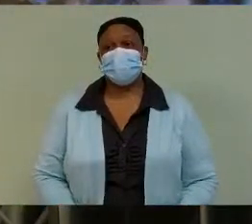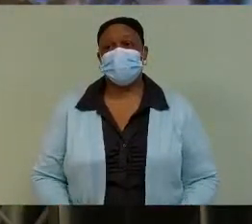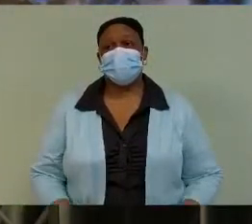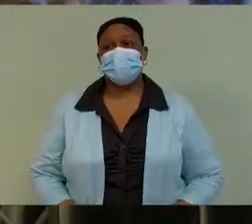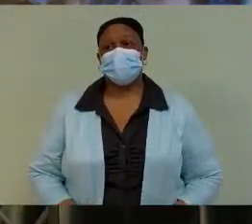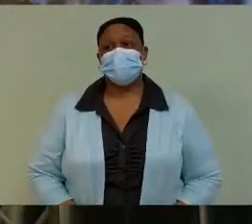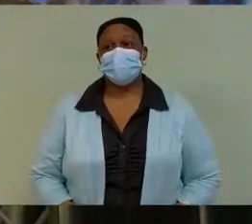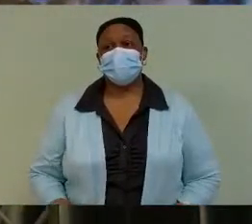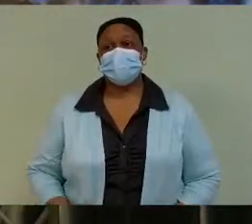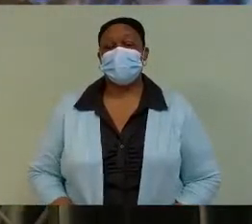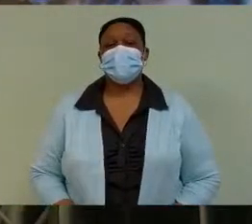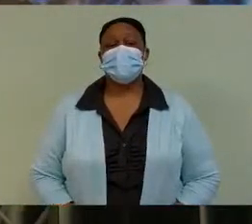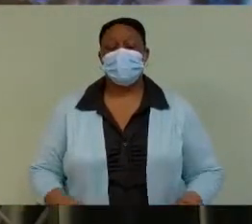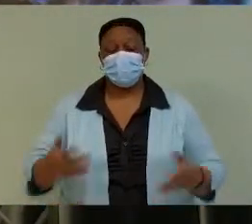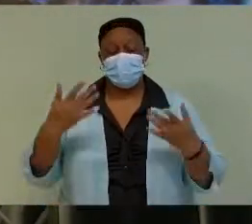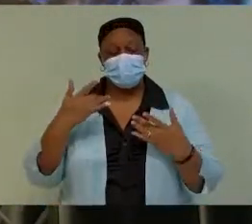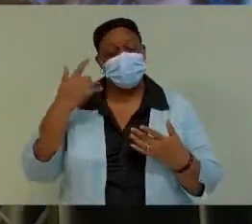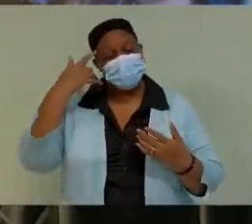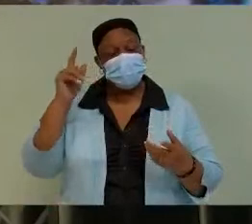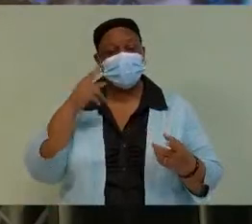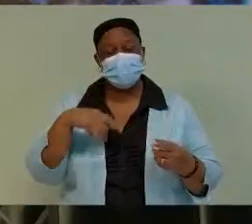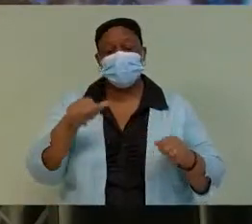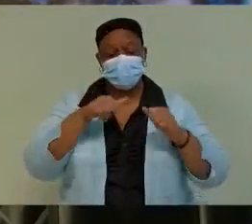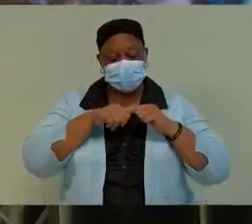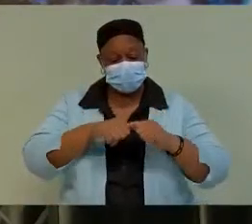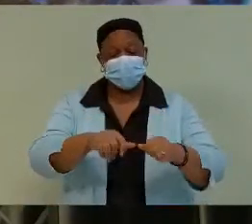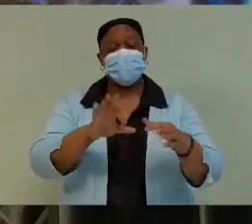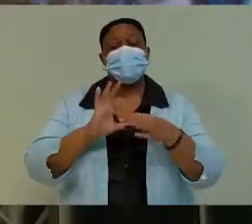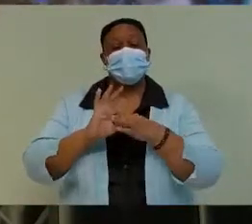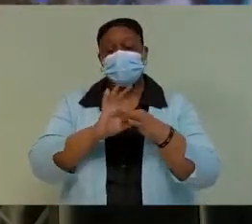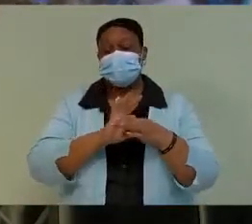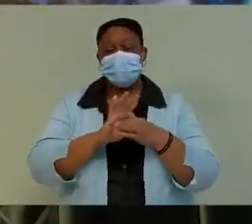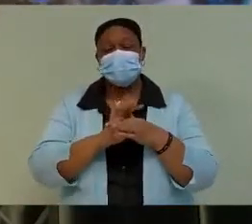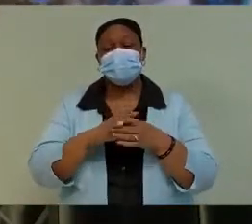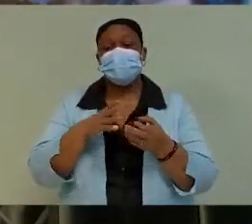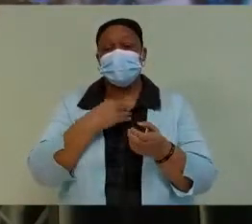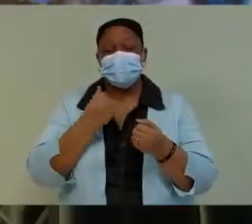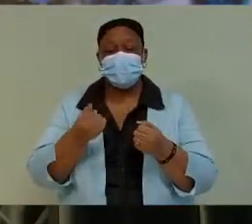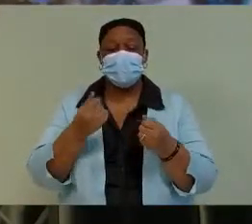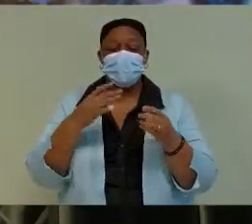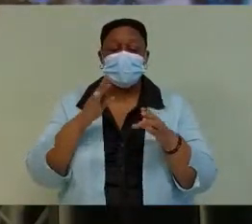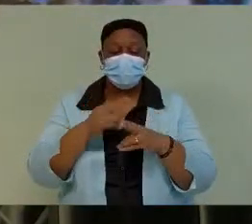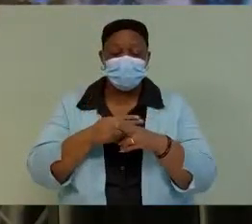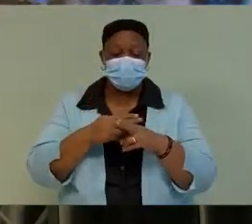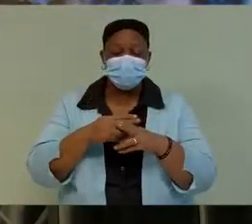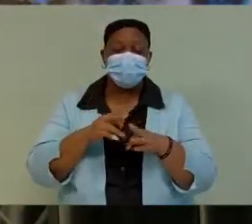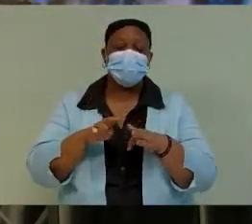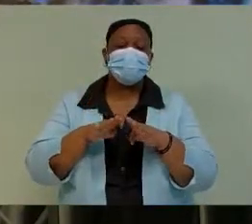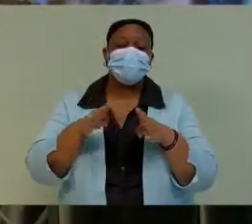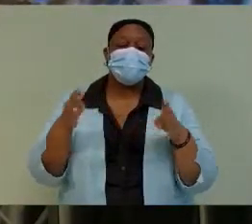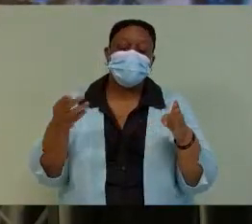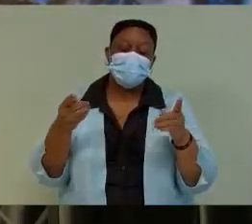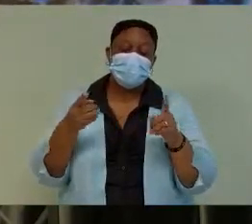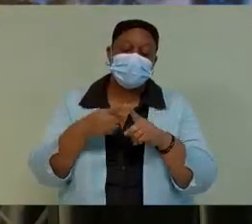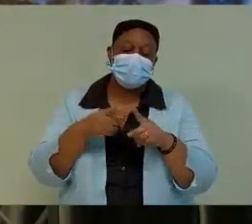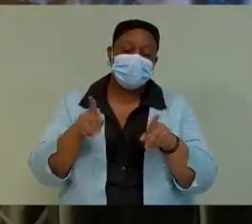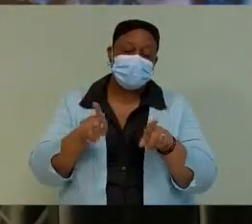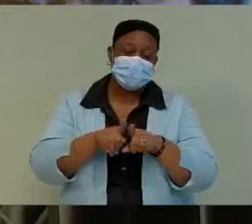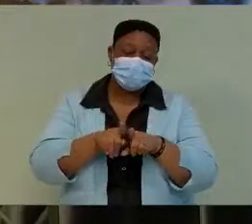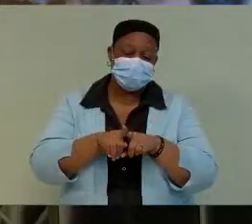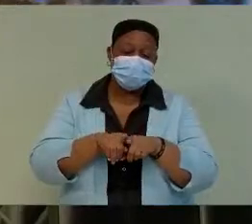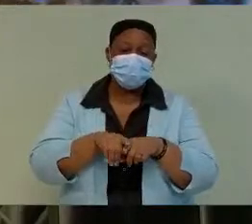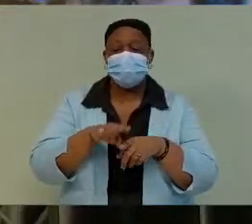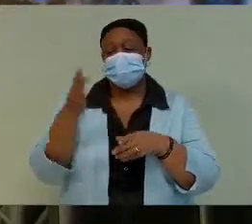We anticipate your usual cooperation as we gradually return to a state of normalcy. Thank